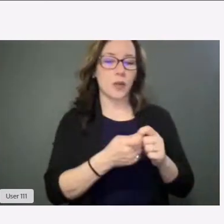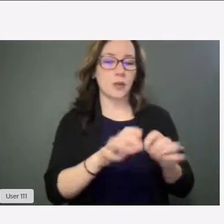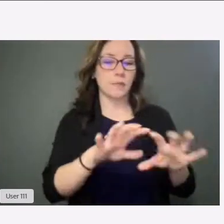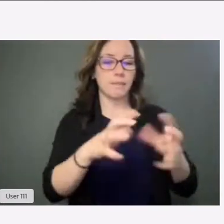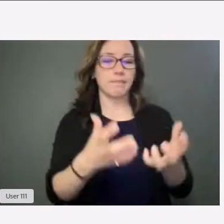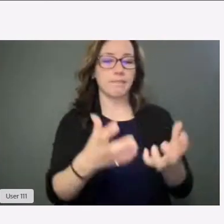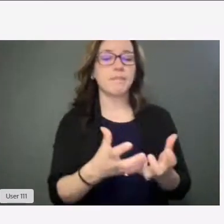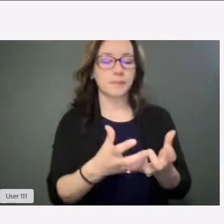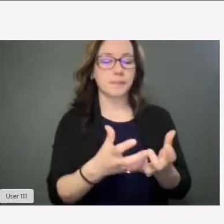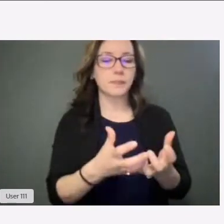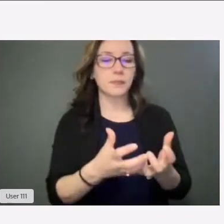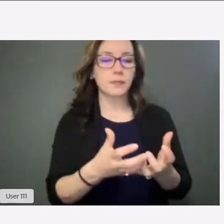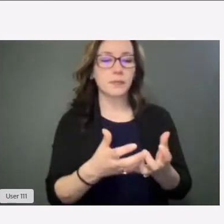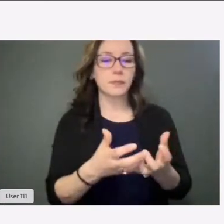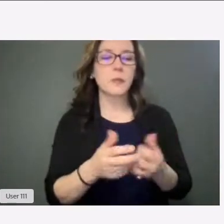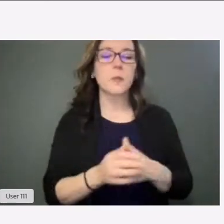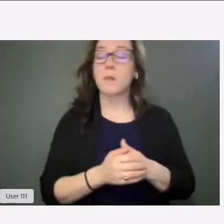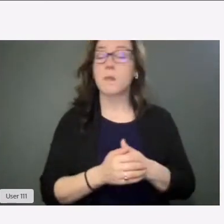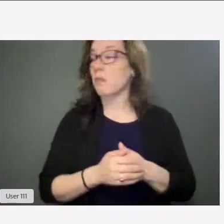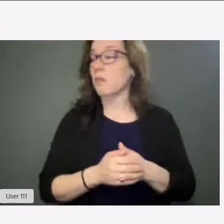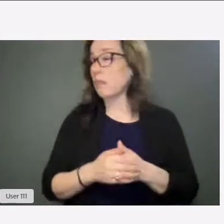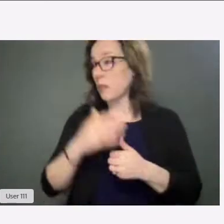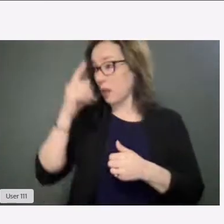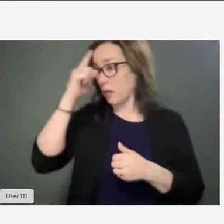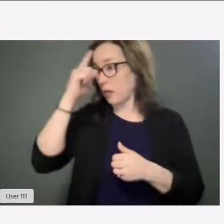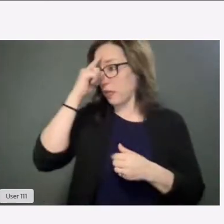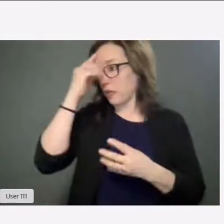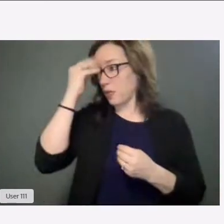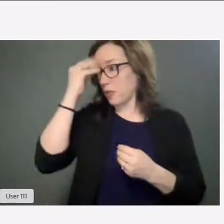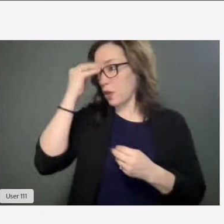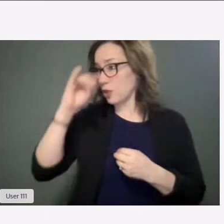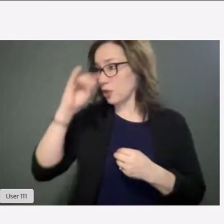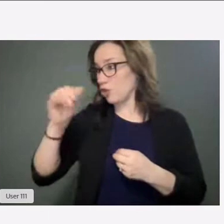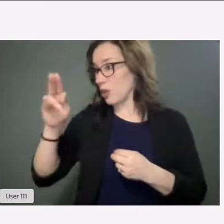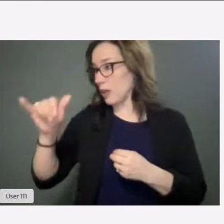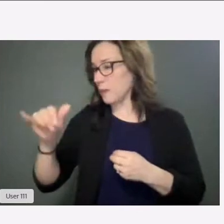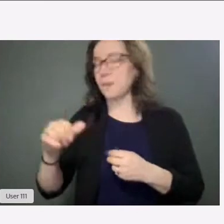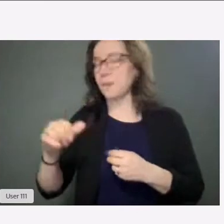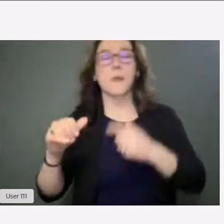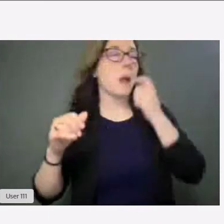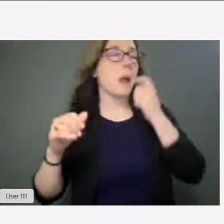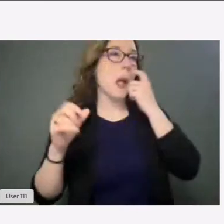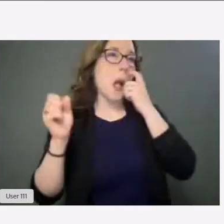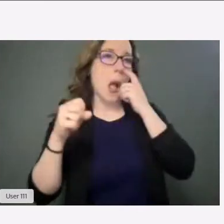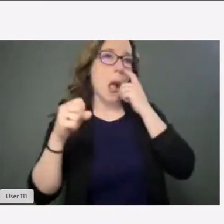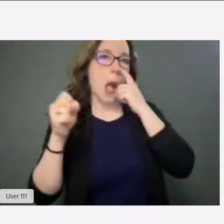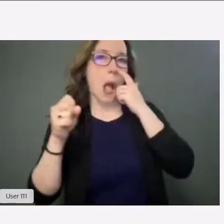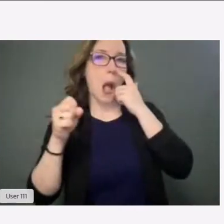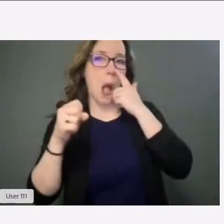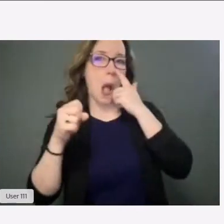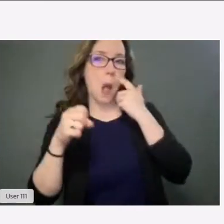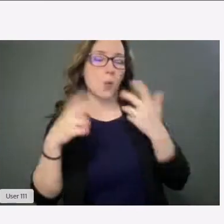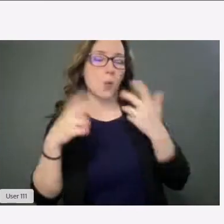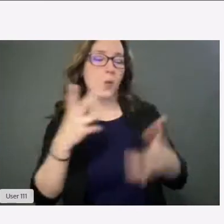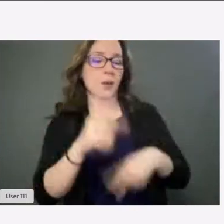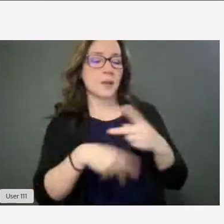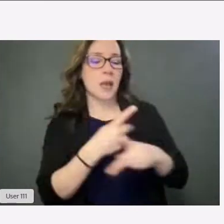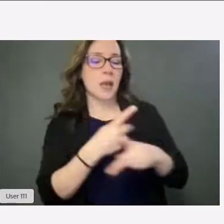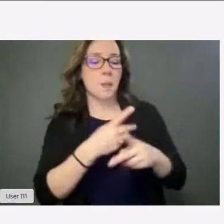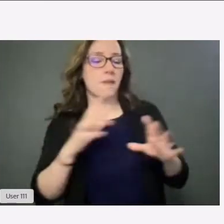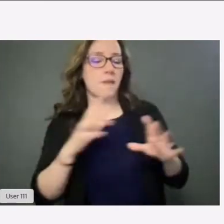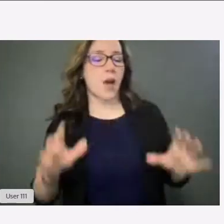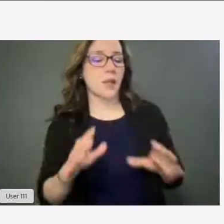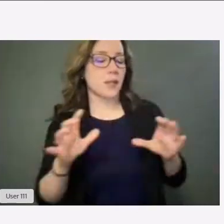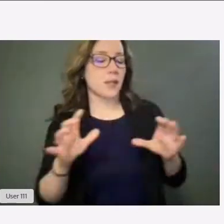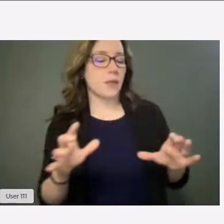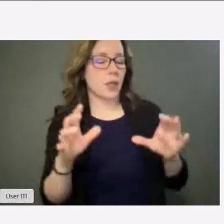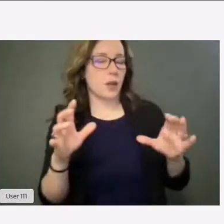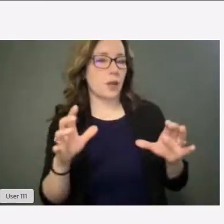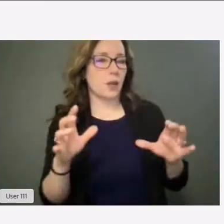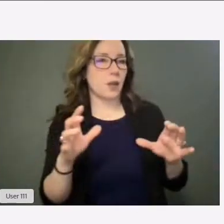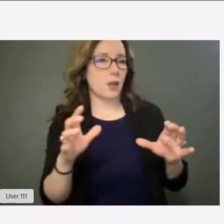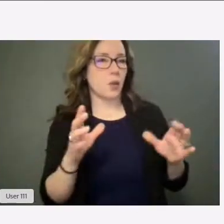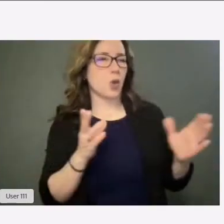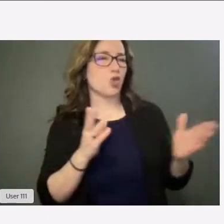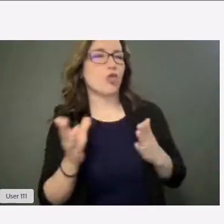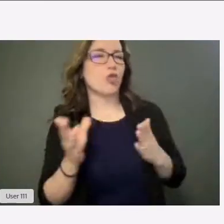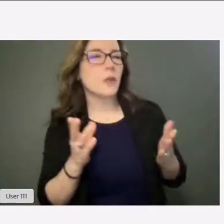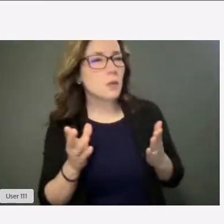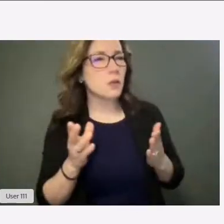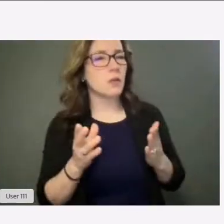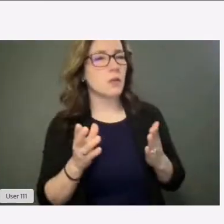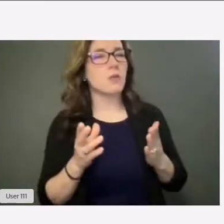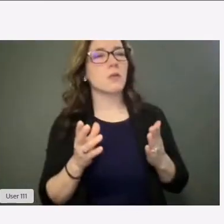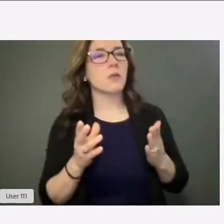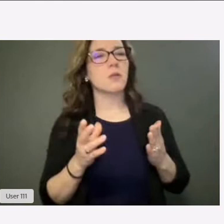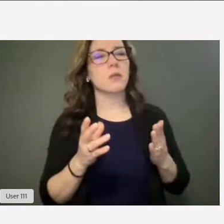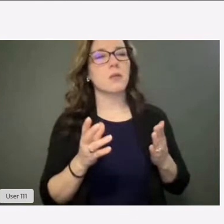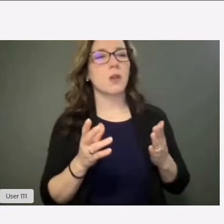That's an interesting question. Any thoughts on that, Ginny? Yeah, I guess it would be for what type of activities or services or, it